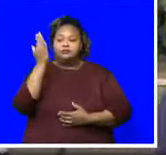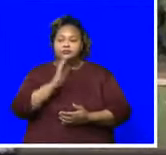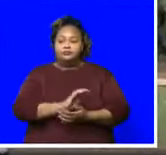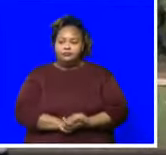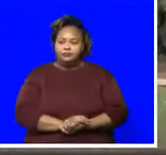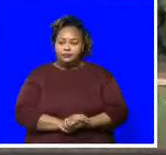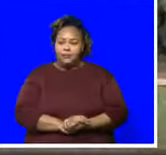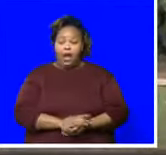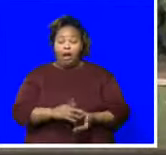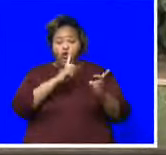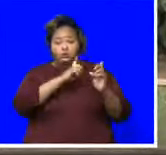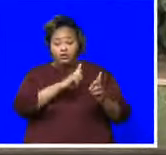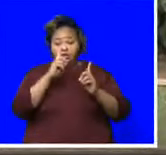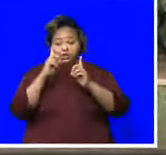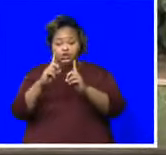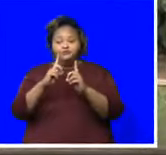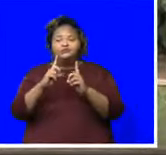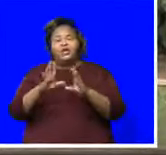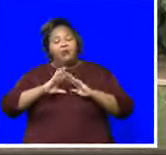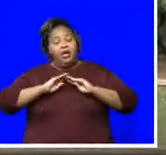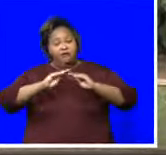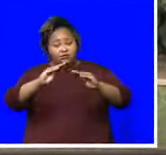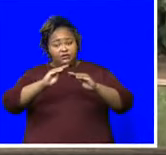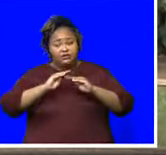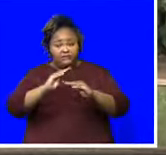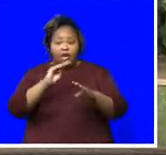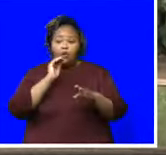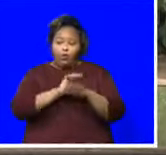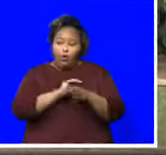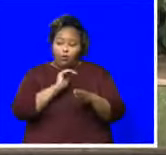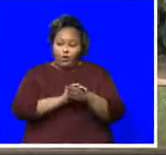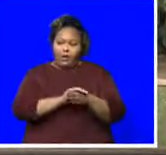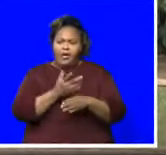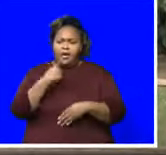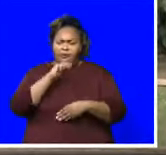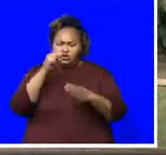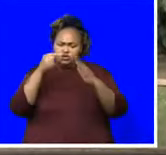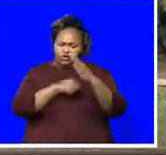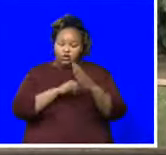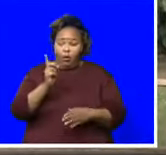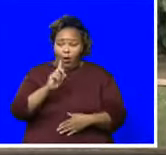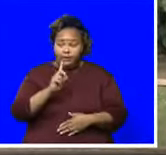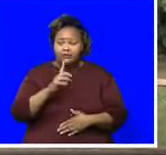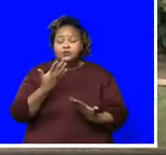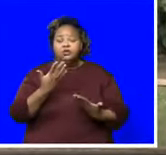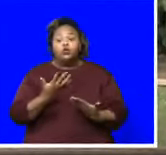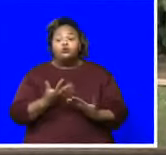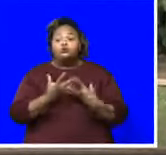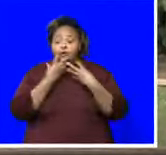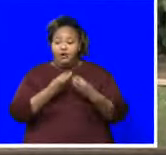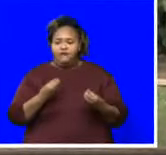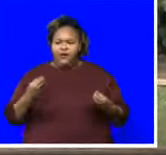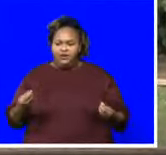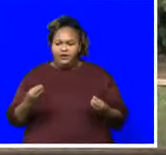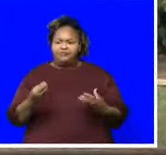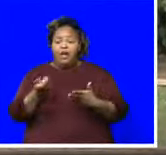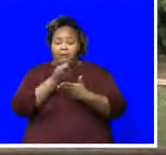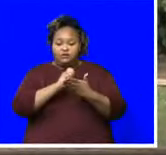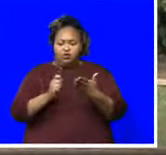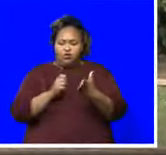bayakwazi kumele bakufundzise. Lokhanje ukuthi bese kuyashoda, kushoda lokuthi lo mfana ubese sowuphendvula njani lo mbuto. So akhanje